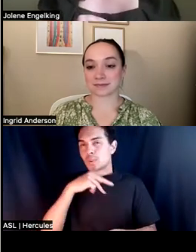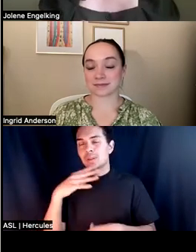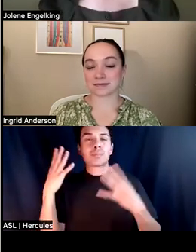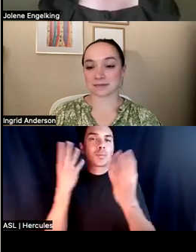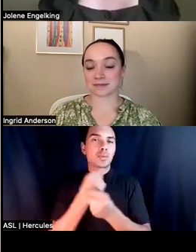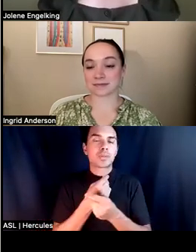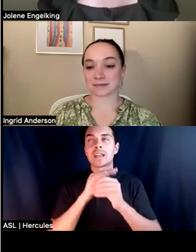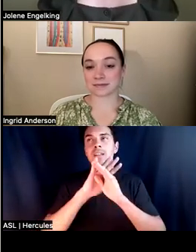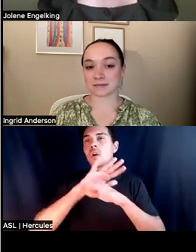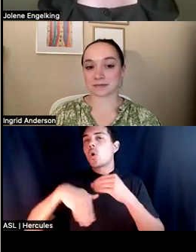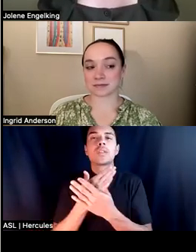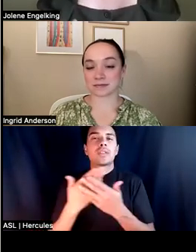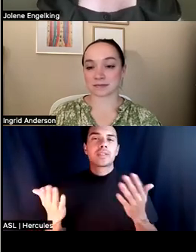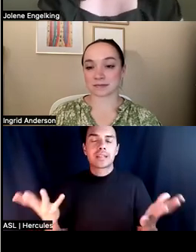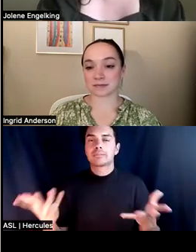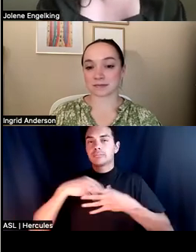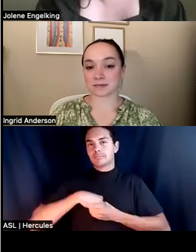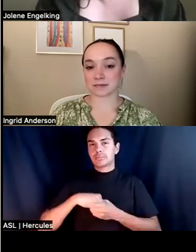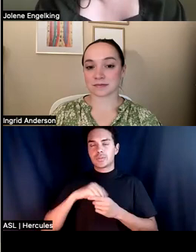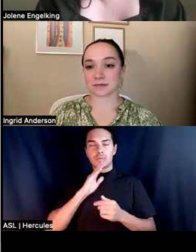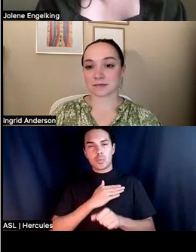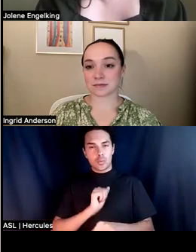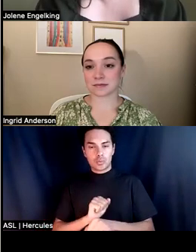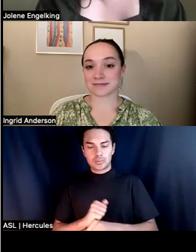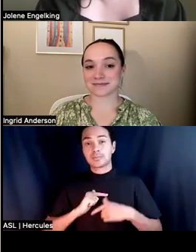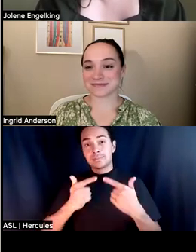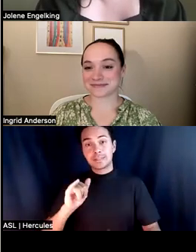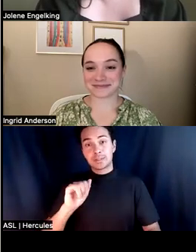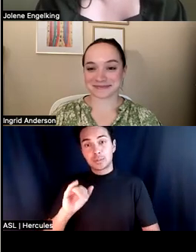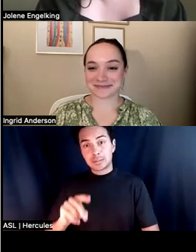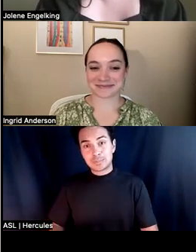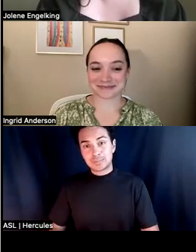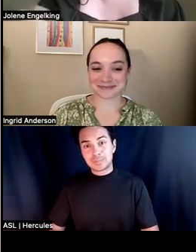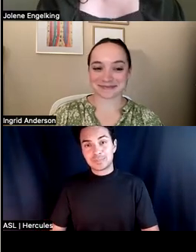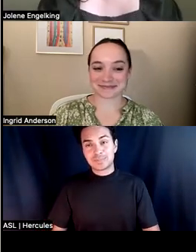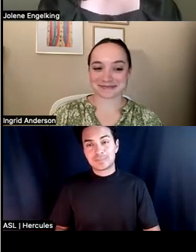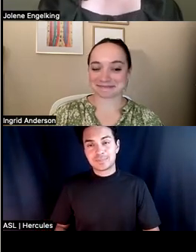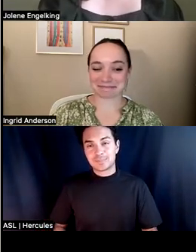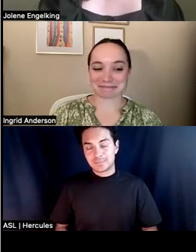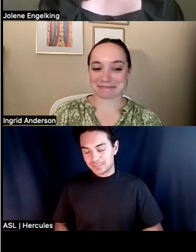things, right? All right, Ingrid, what are your thoughts on this?